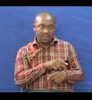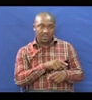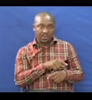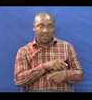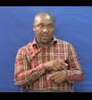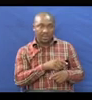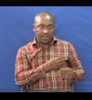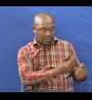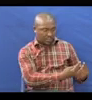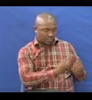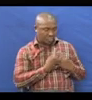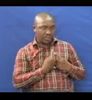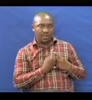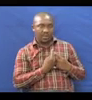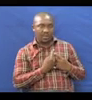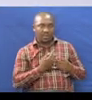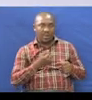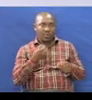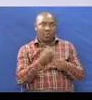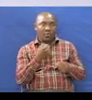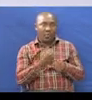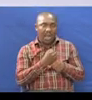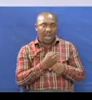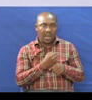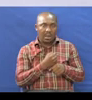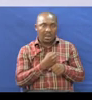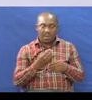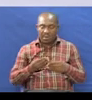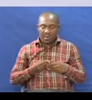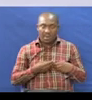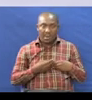was a land rented.